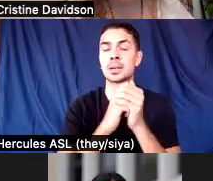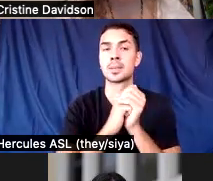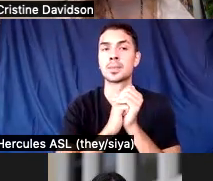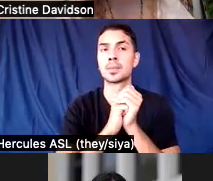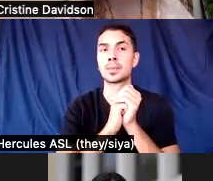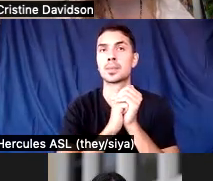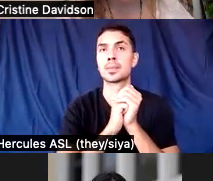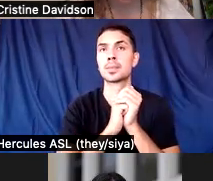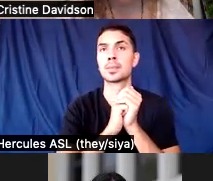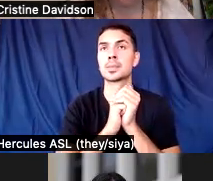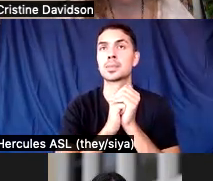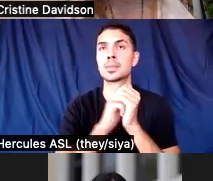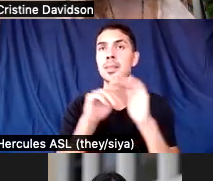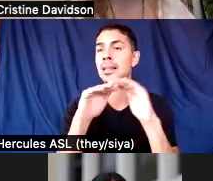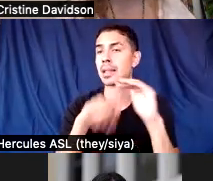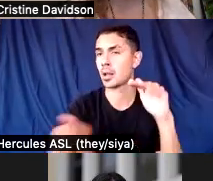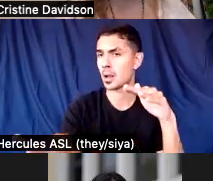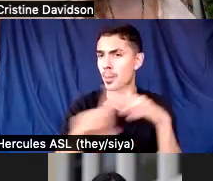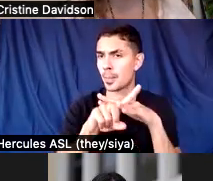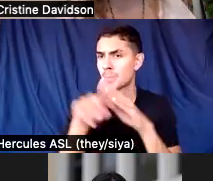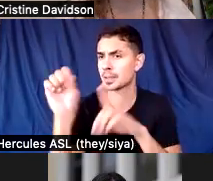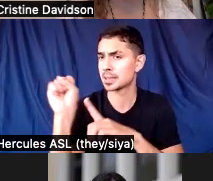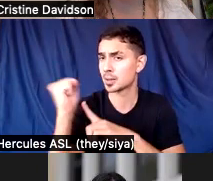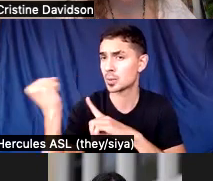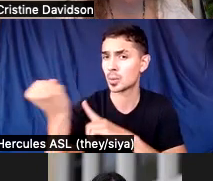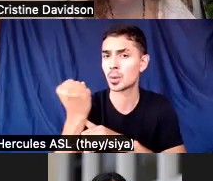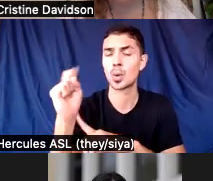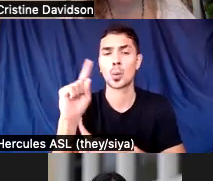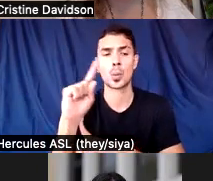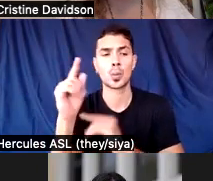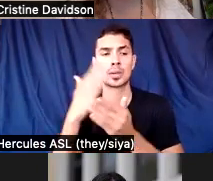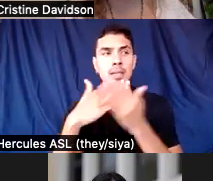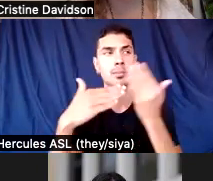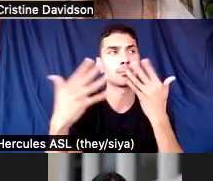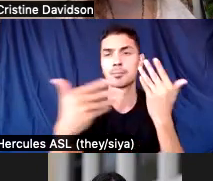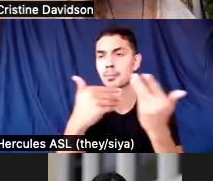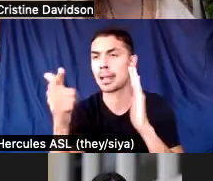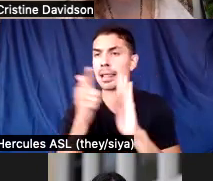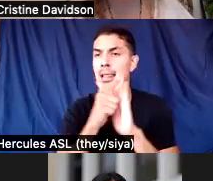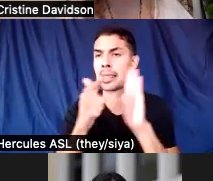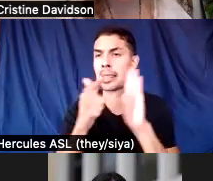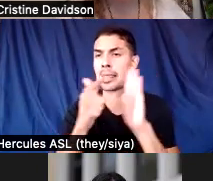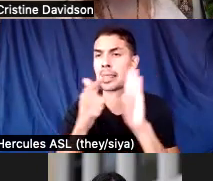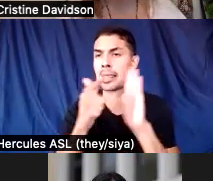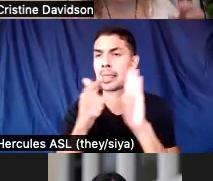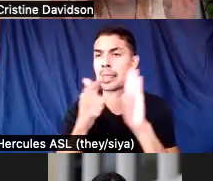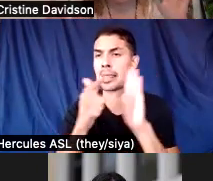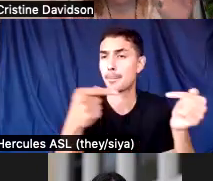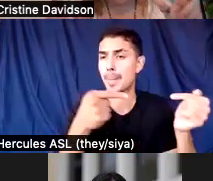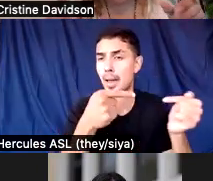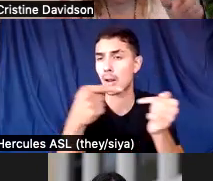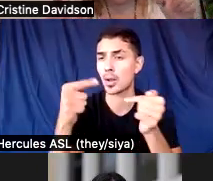Unless it comes up in a situation, where there's some sort of legal battle going on, it just helps us to understand it, that there